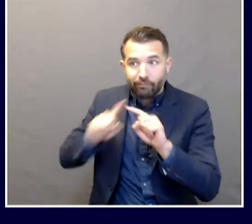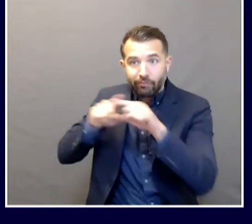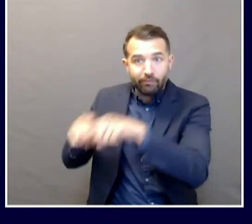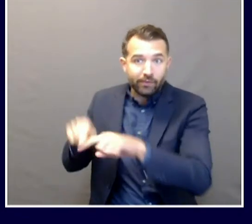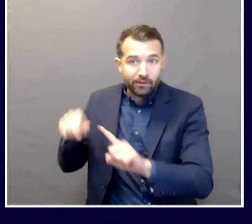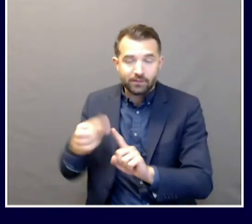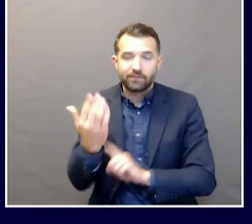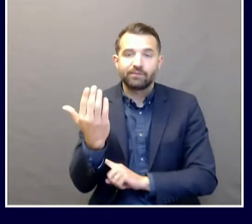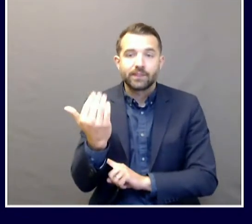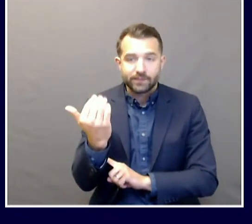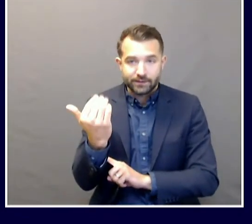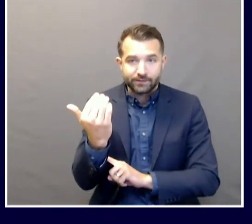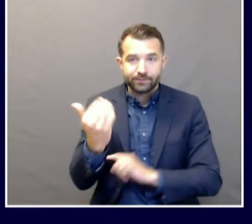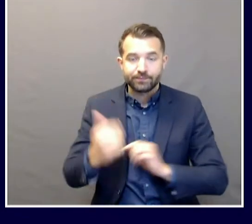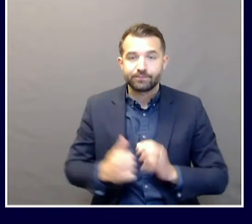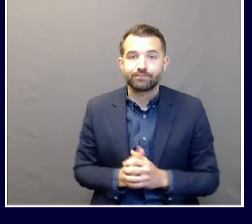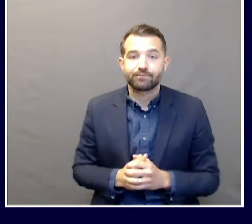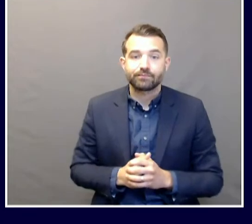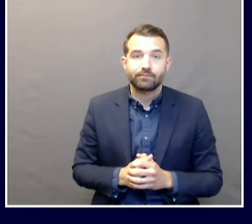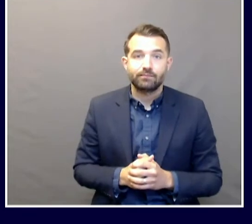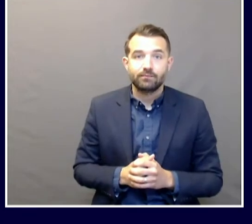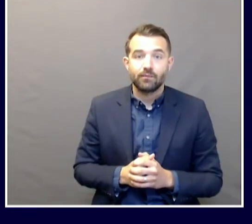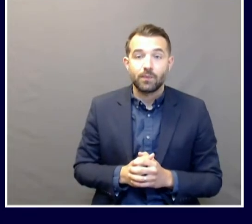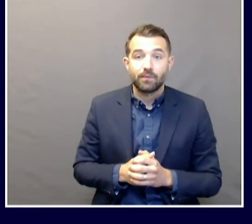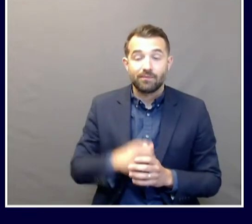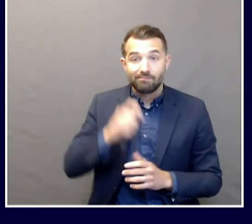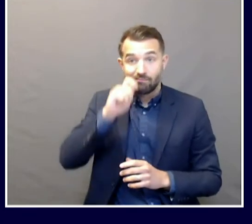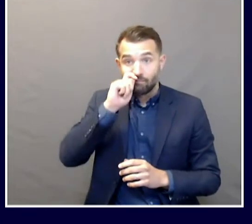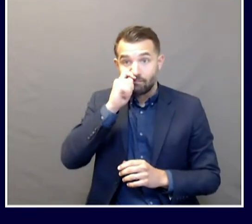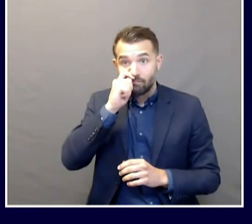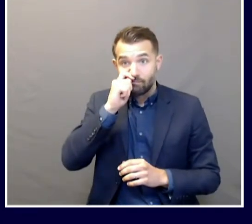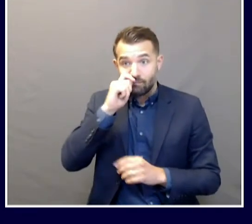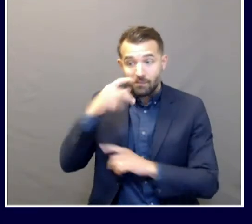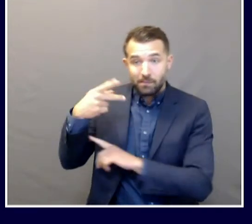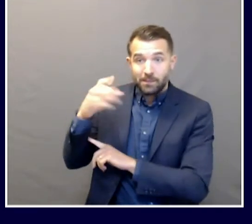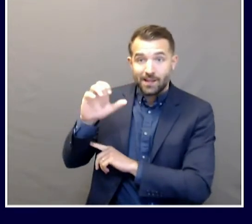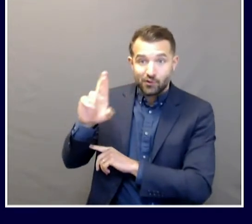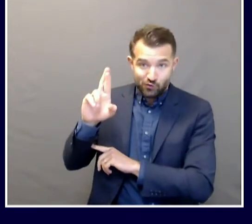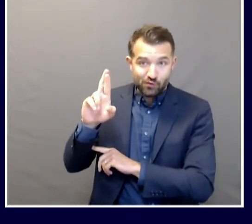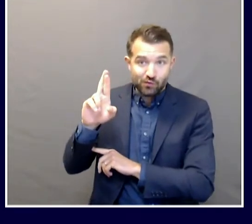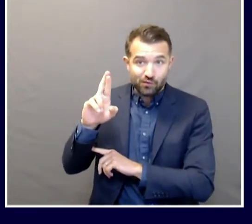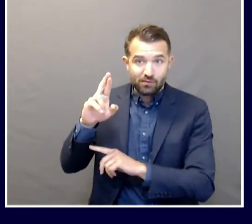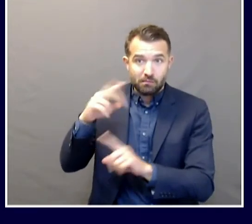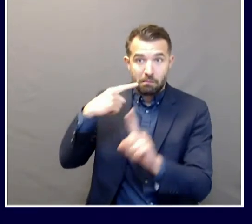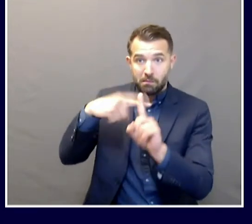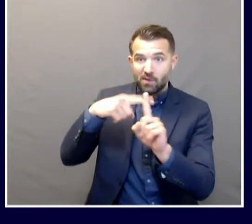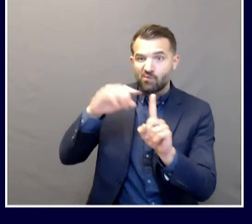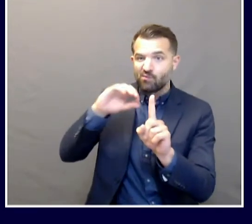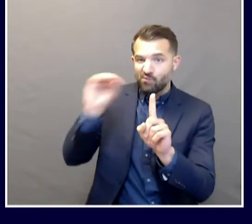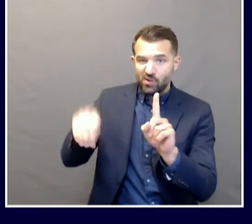Our test positivity rate for PCR tests has been holding steady. It now stands at